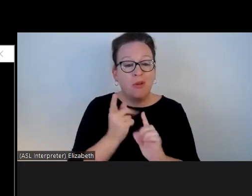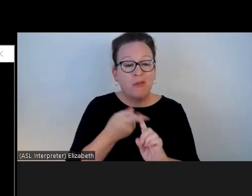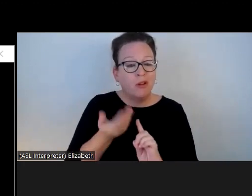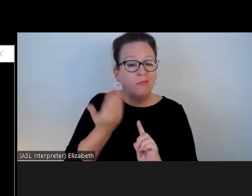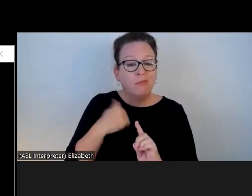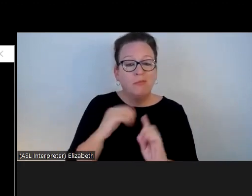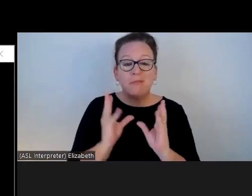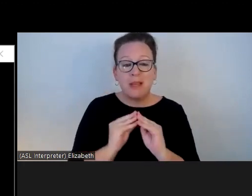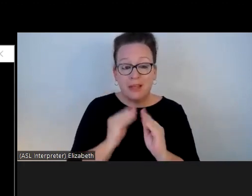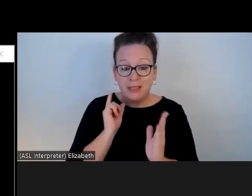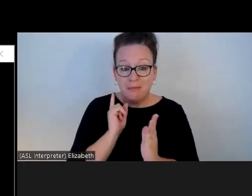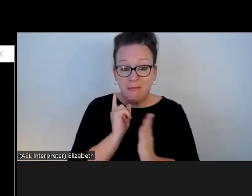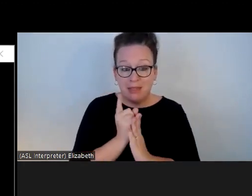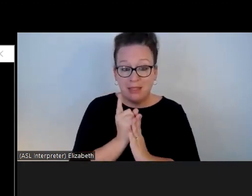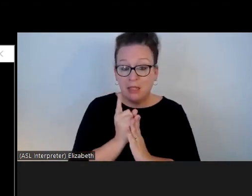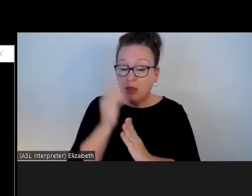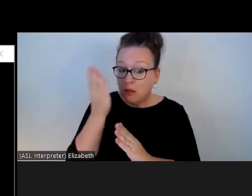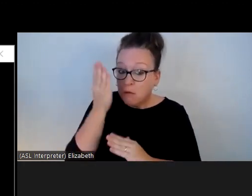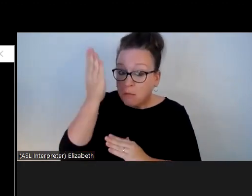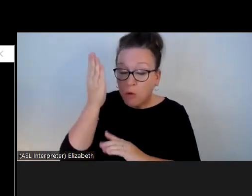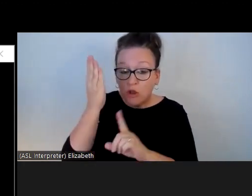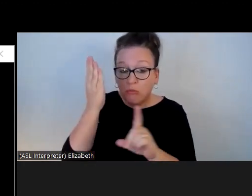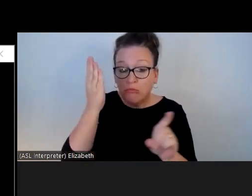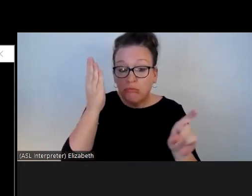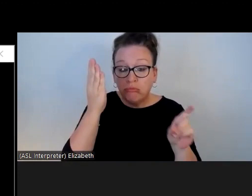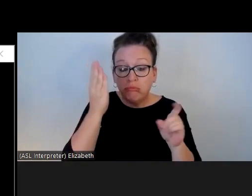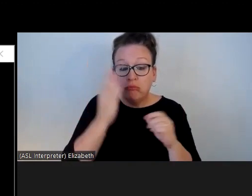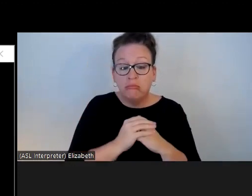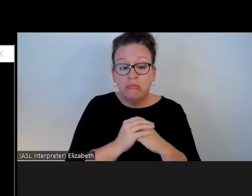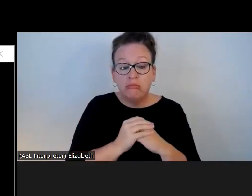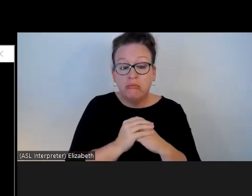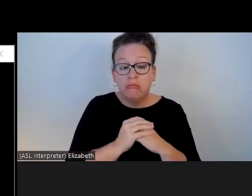last meeting. So if I can get a motion to approve.